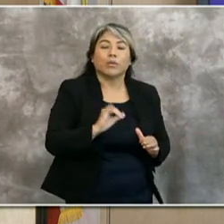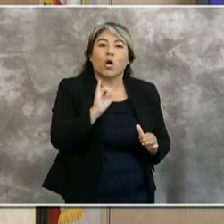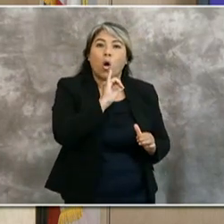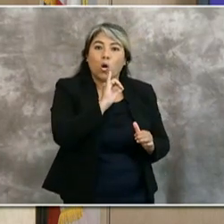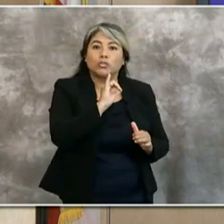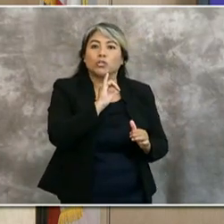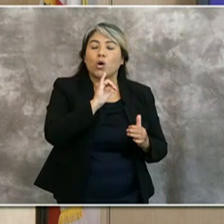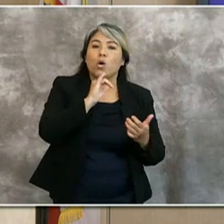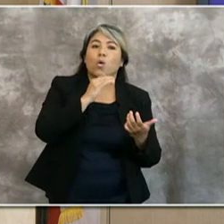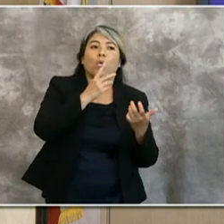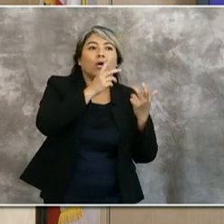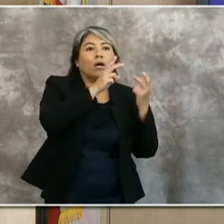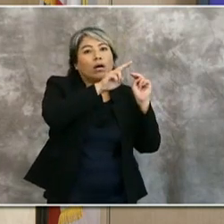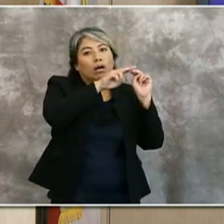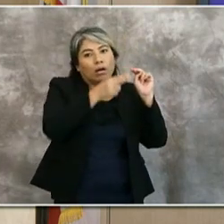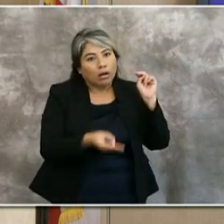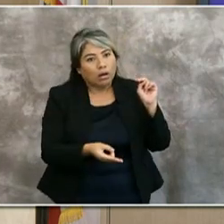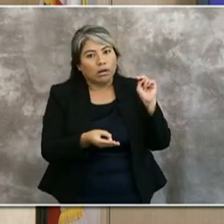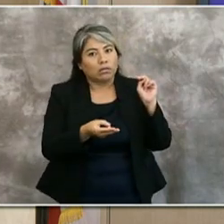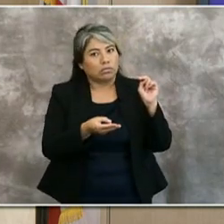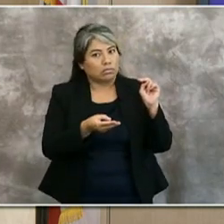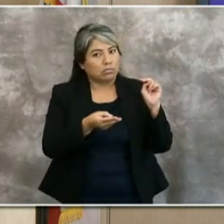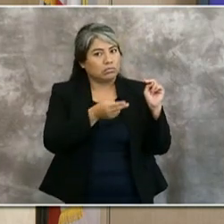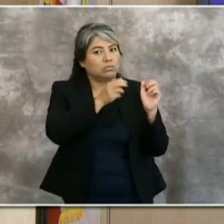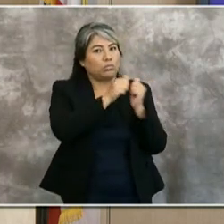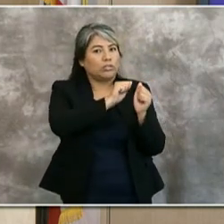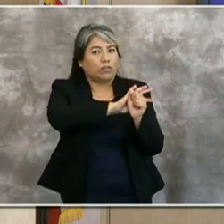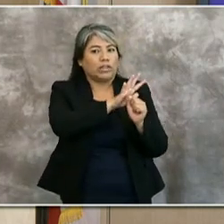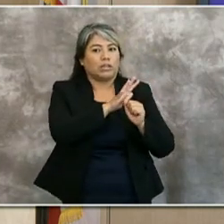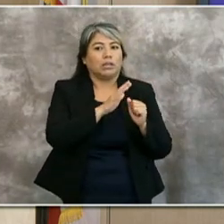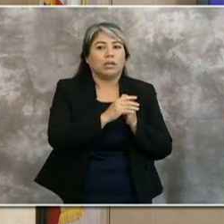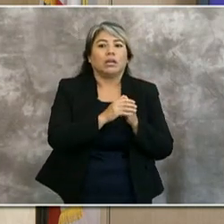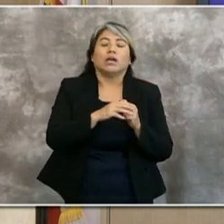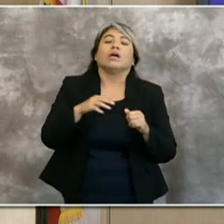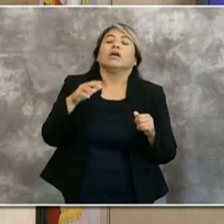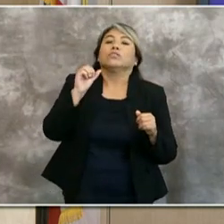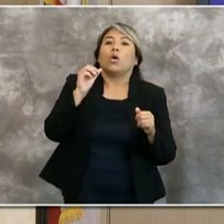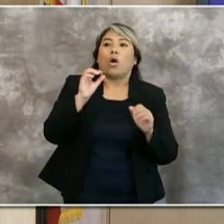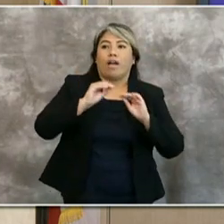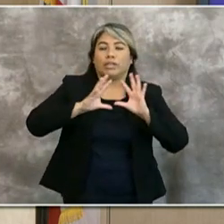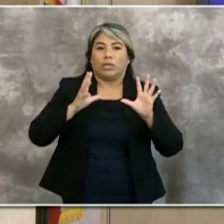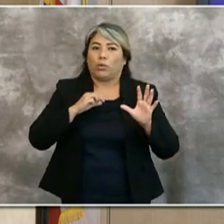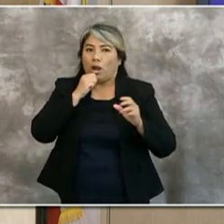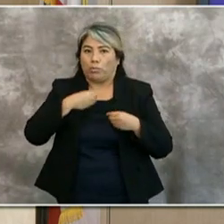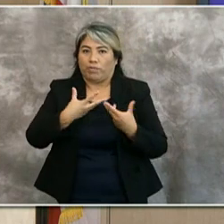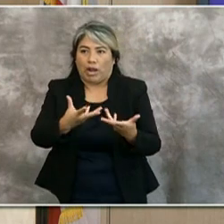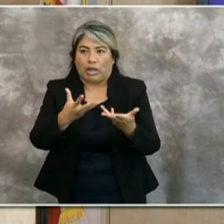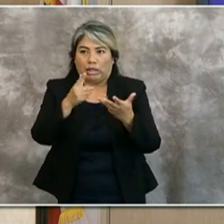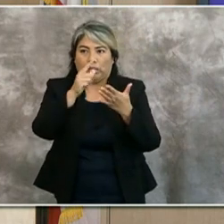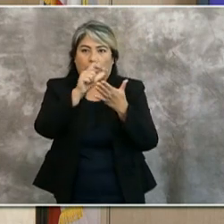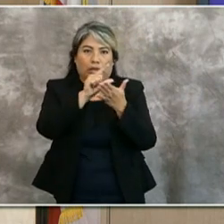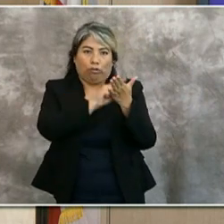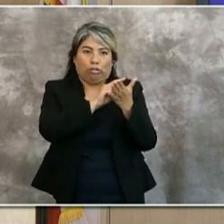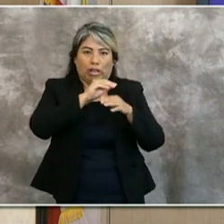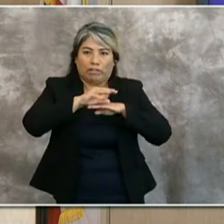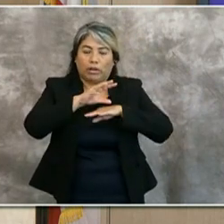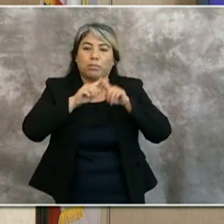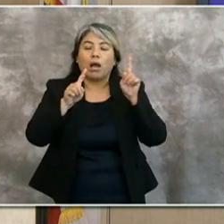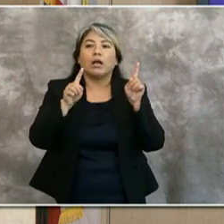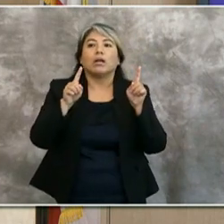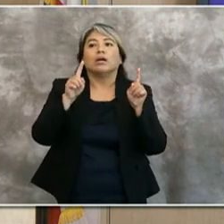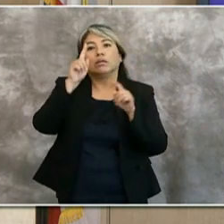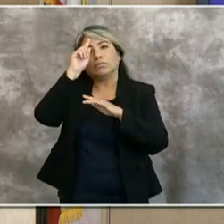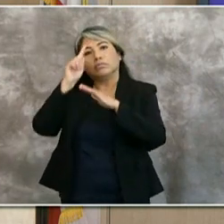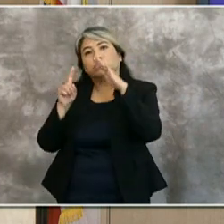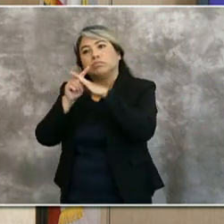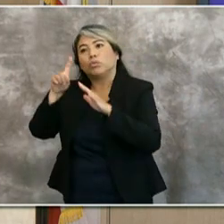with COVID-19. Now, it does raise a question, and obviously we're not providing legal advice, but it does raise a question in regards